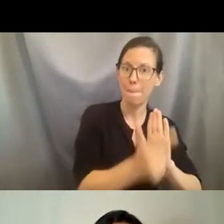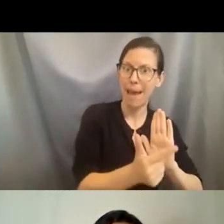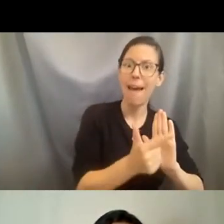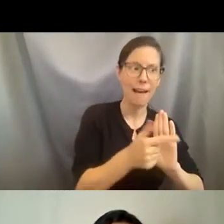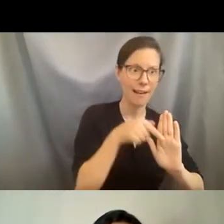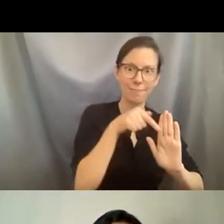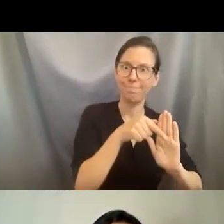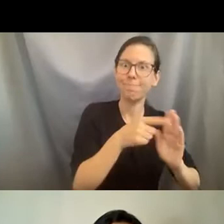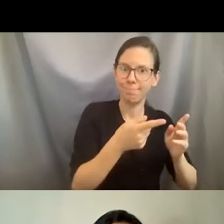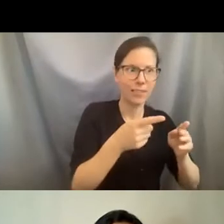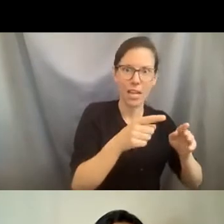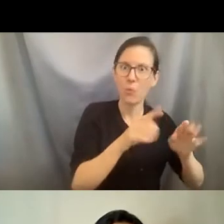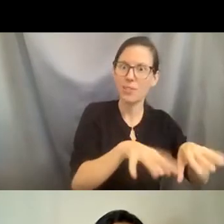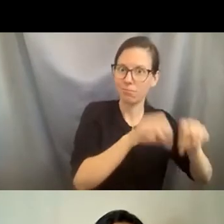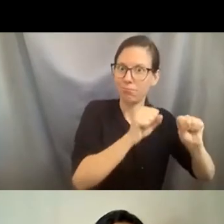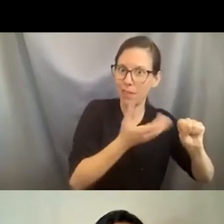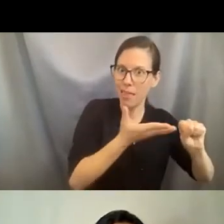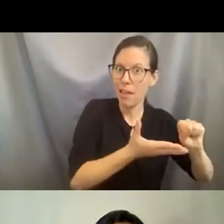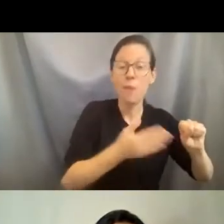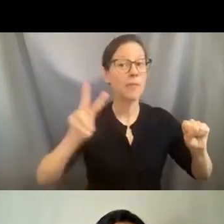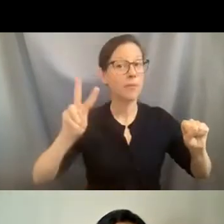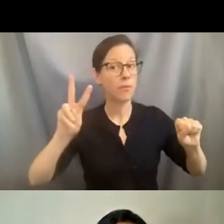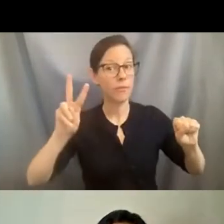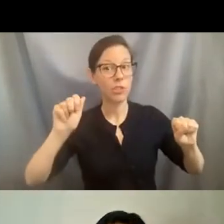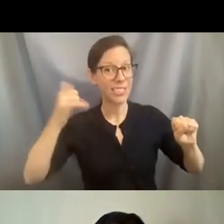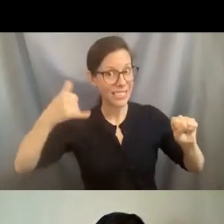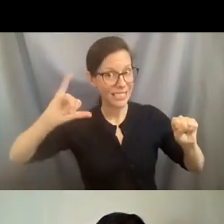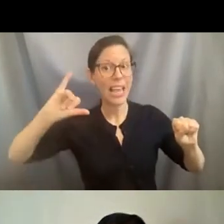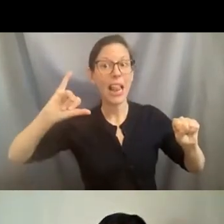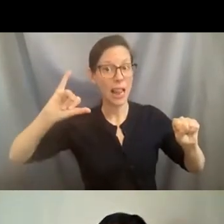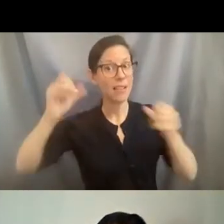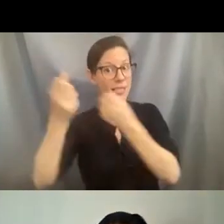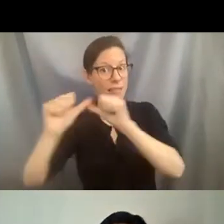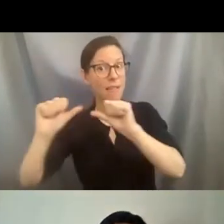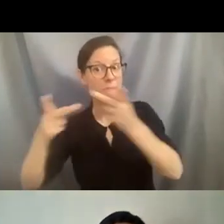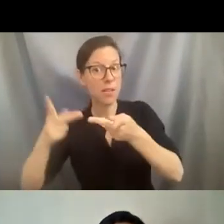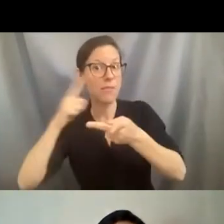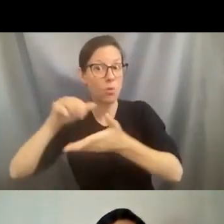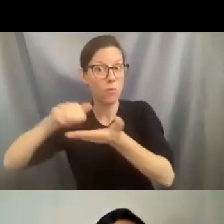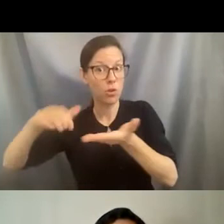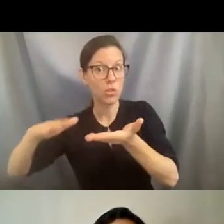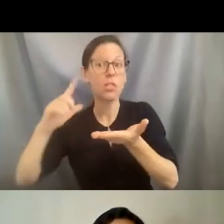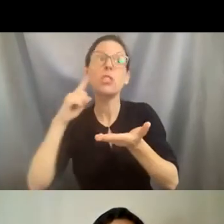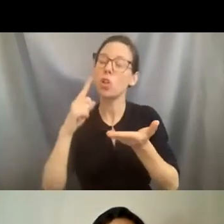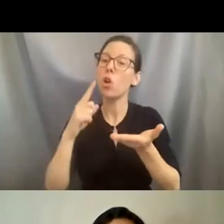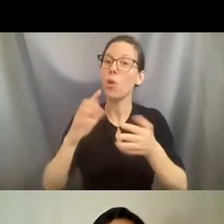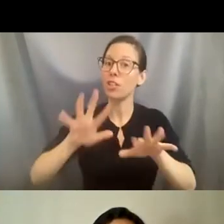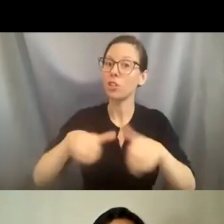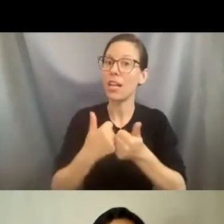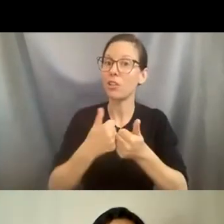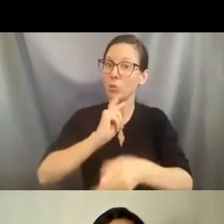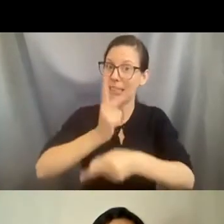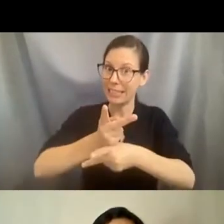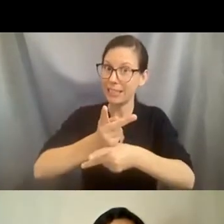seen Virginia remain a safe haven. So now the challenge is to keep it. We did see efforts in this General Assembly